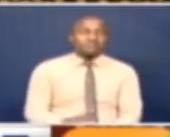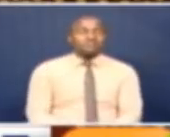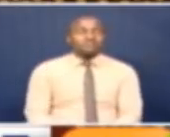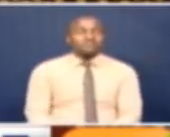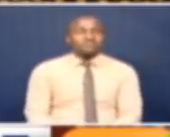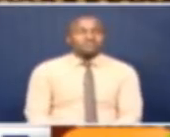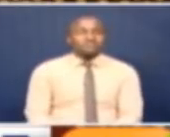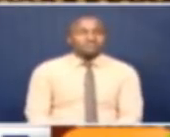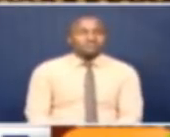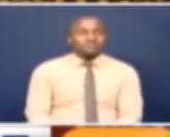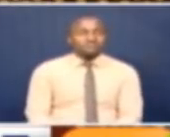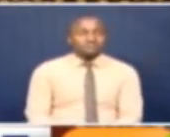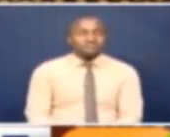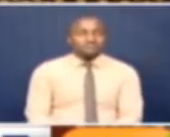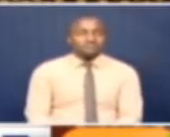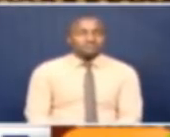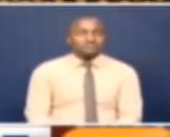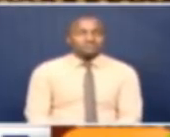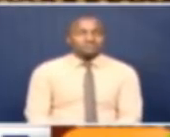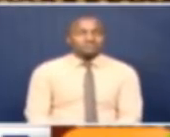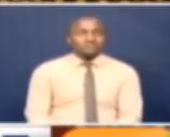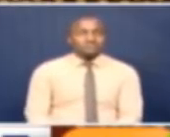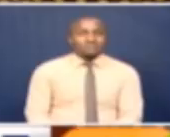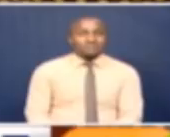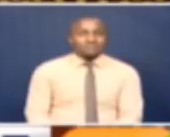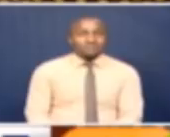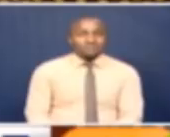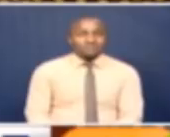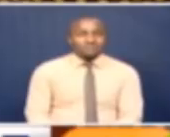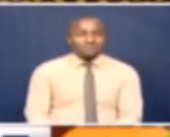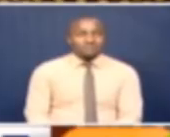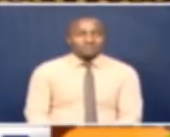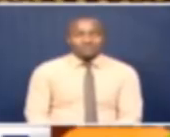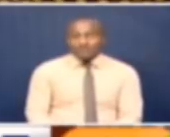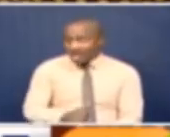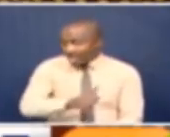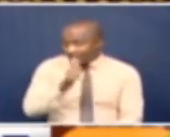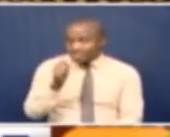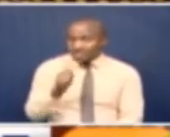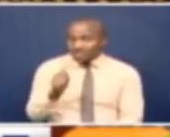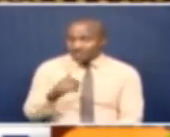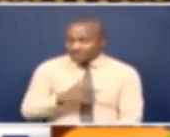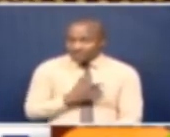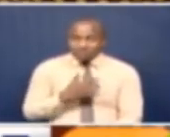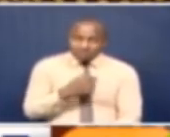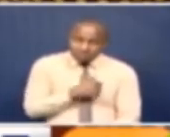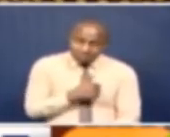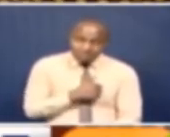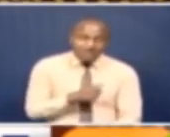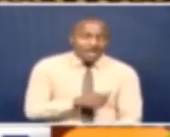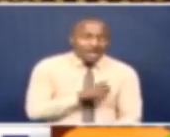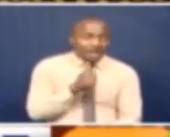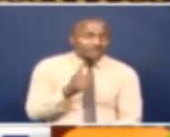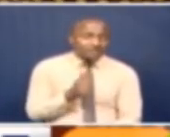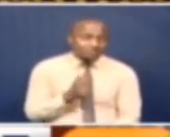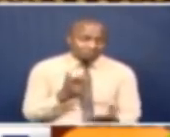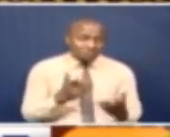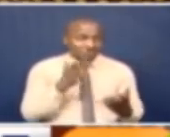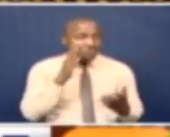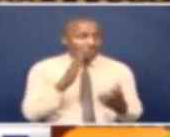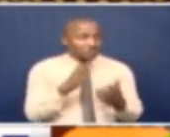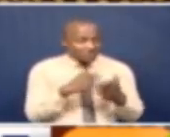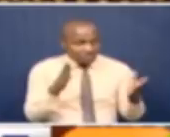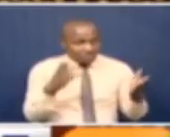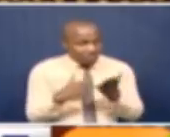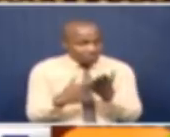and those who know not? There are people down there who might feel totally aggrieved. But those of us who God has opened us opportunity to discuss